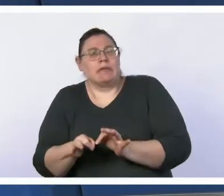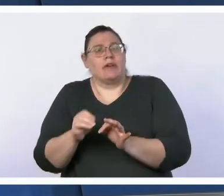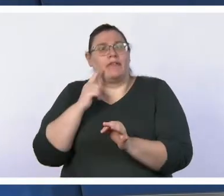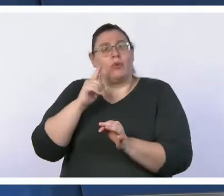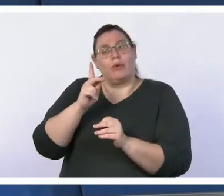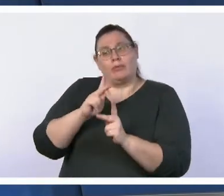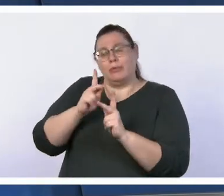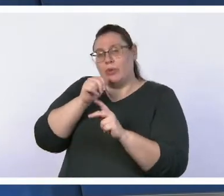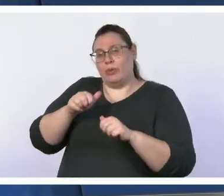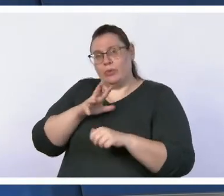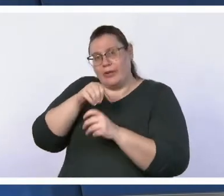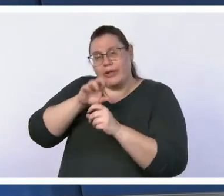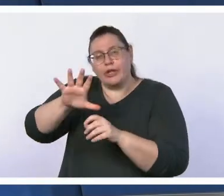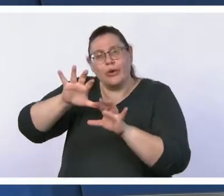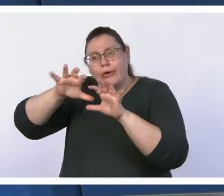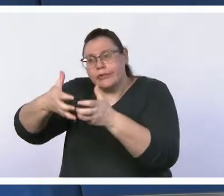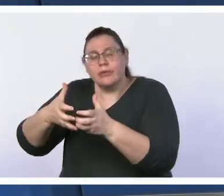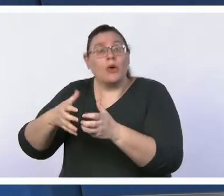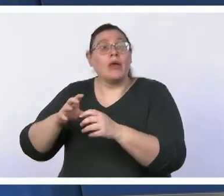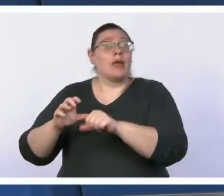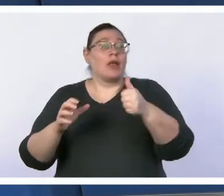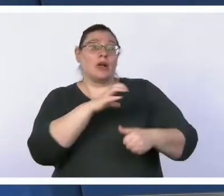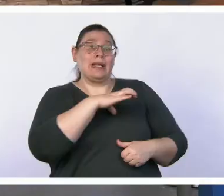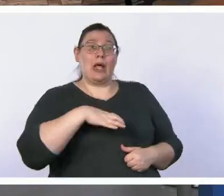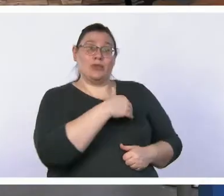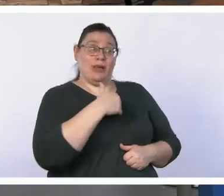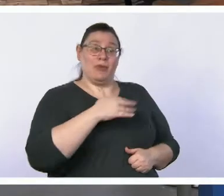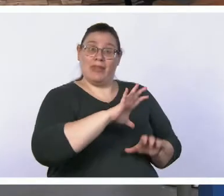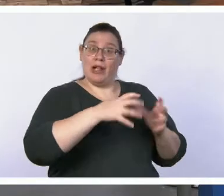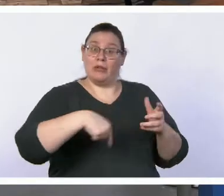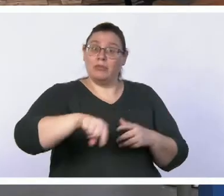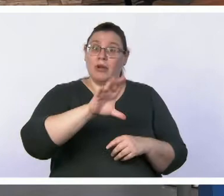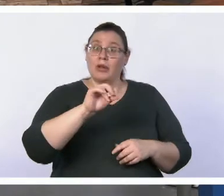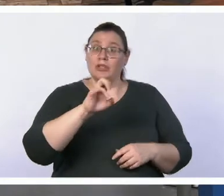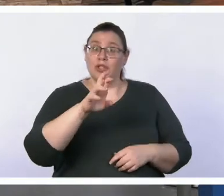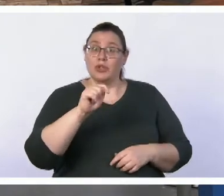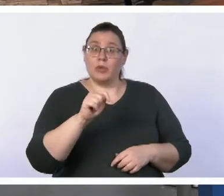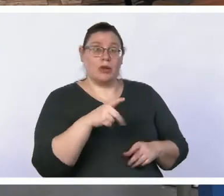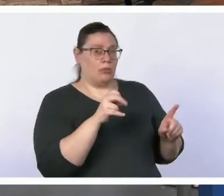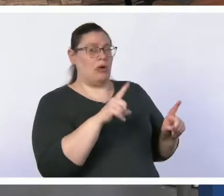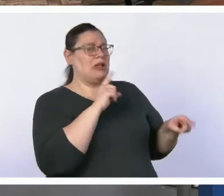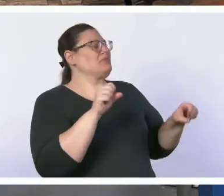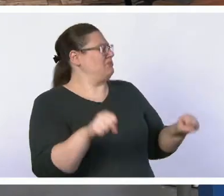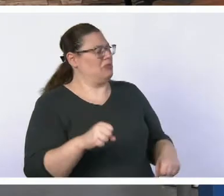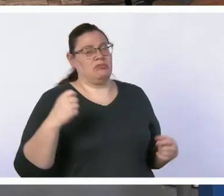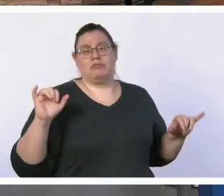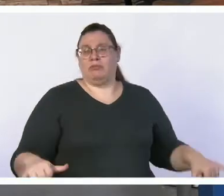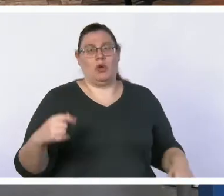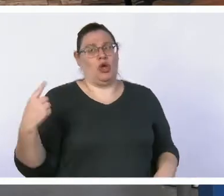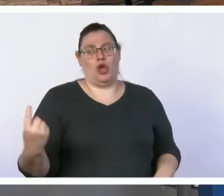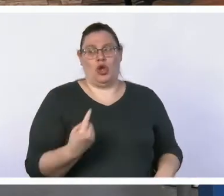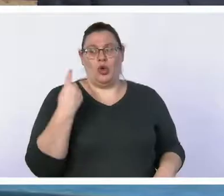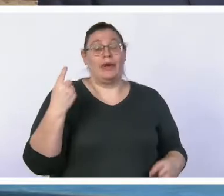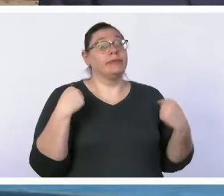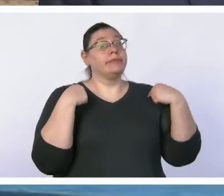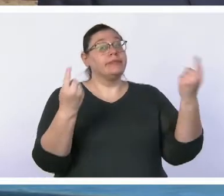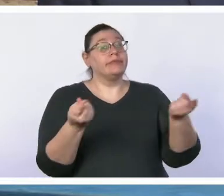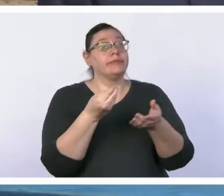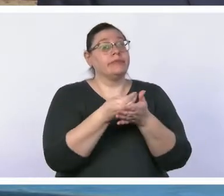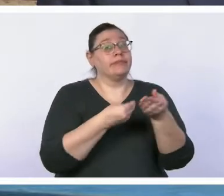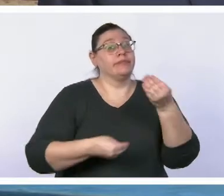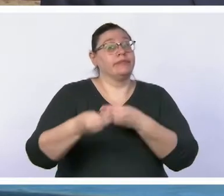and the constituents of the rest of your council members? Absolutely, as we always do. In the time that I've been budget